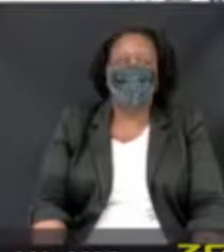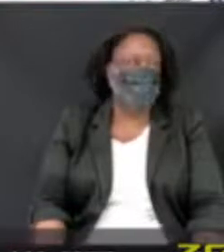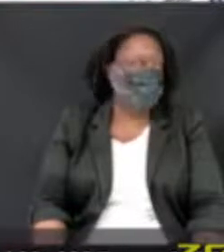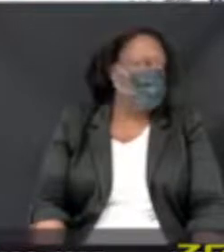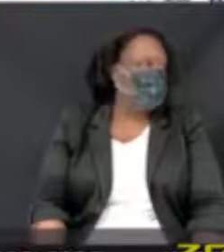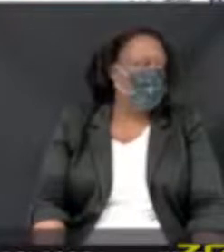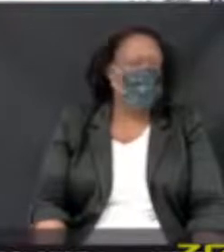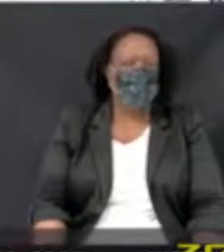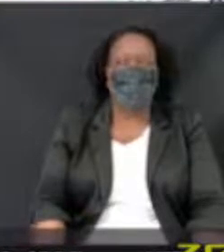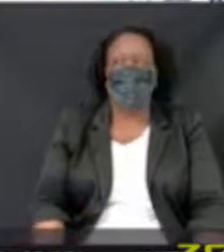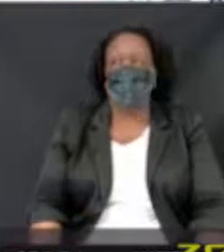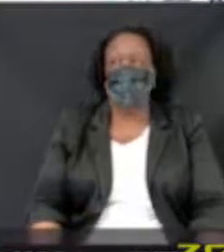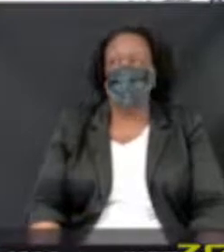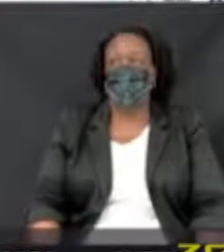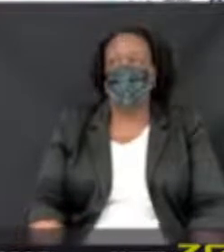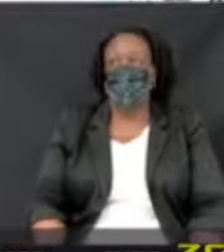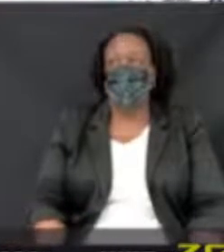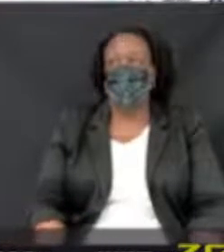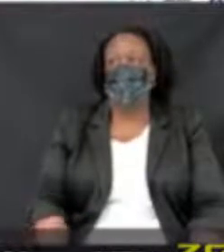Another question.